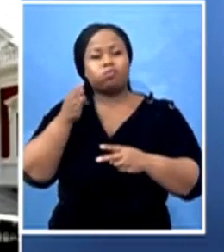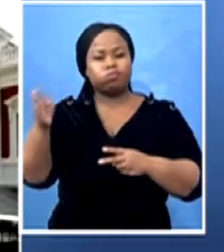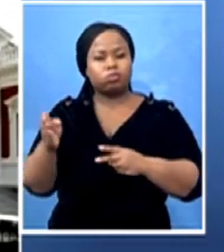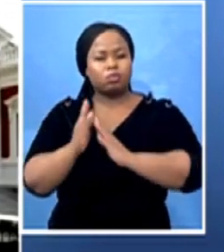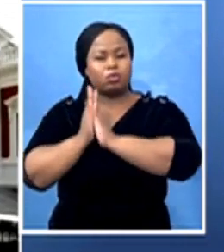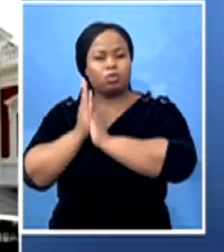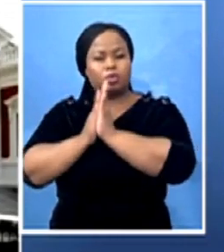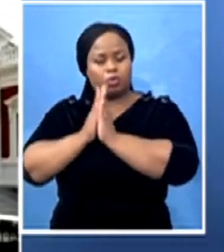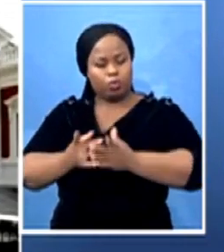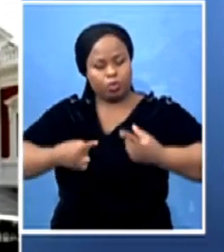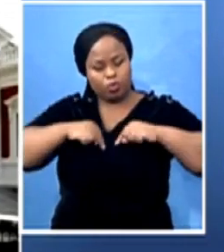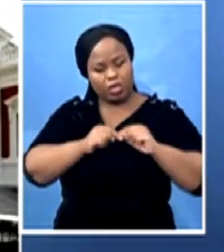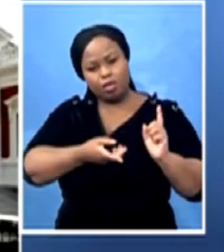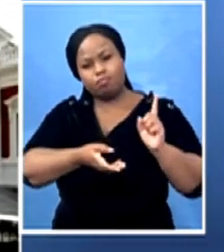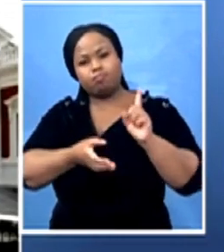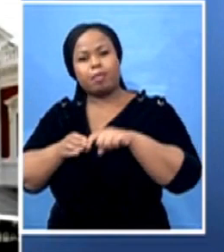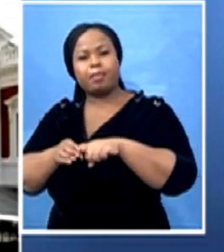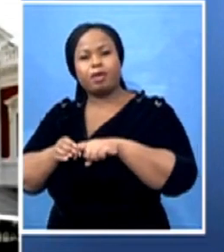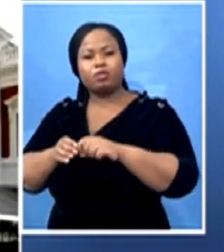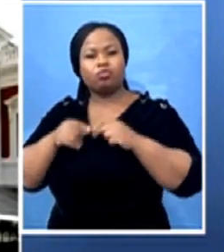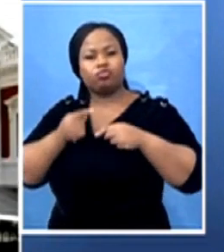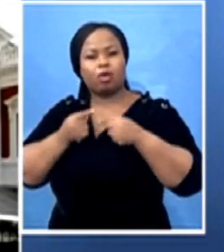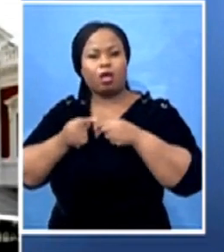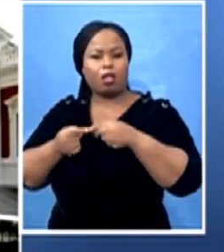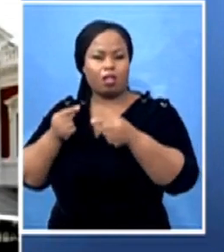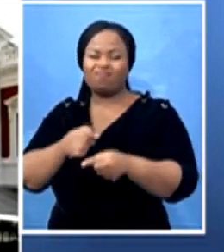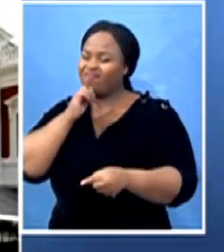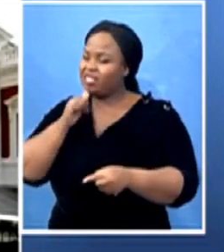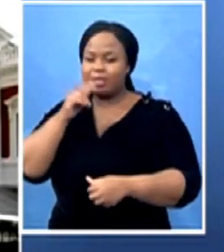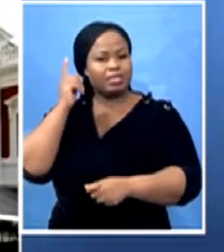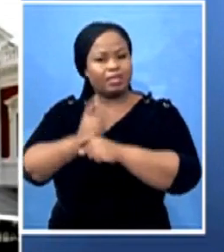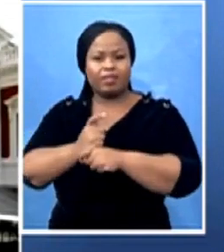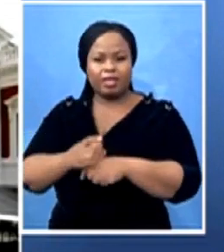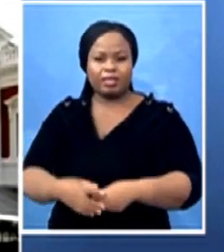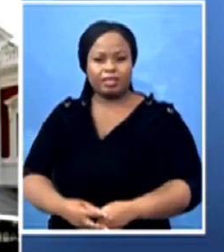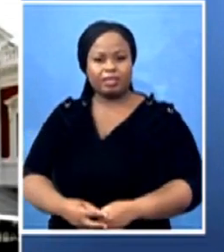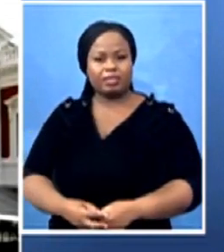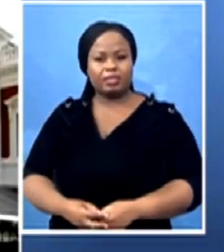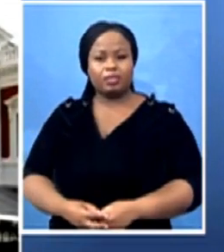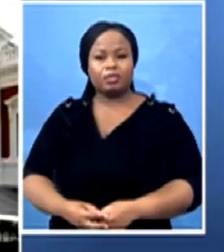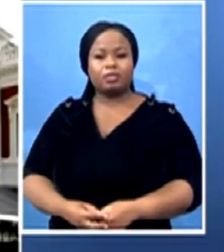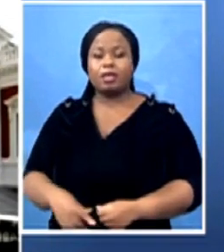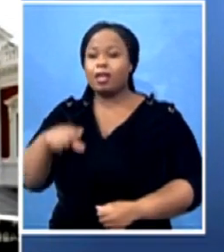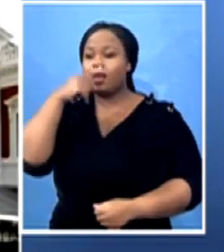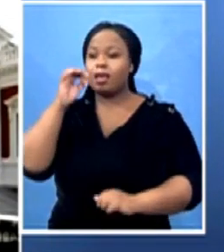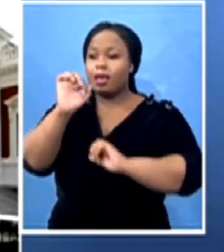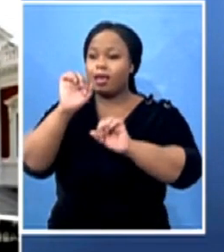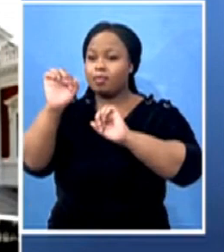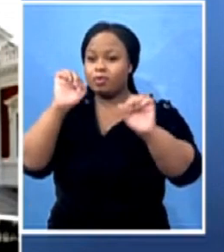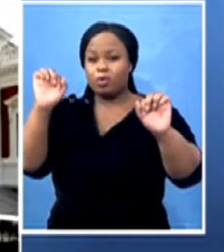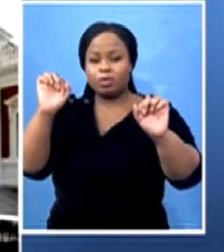and to stay on no matter what. Your names, your leadership,